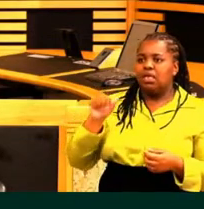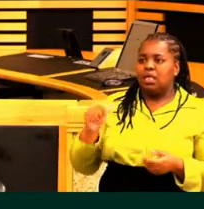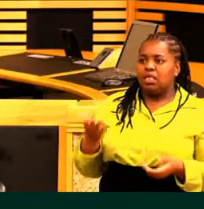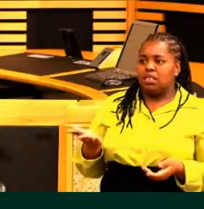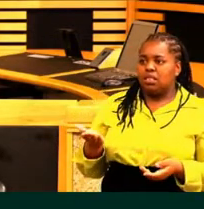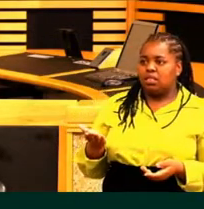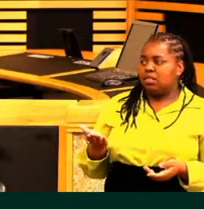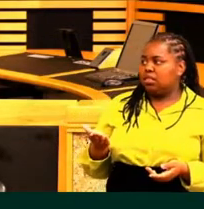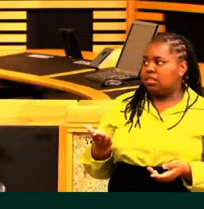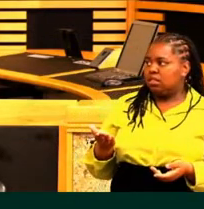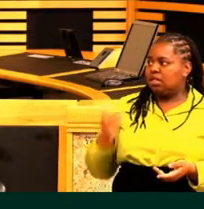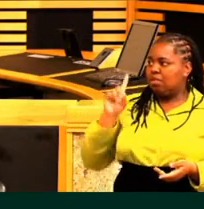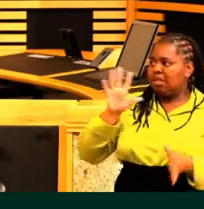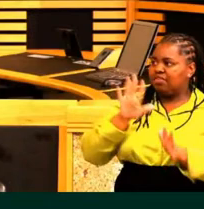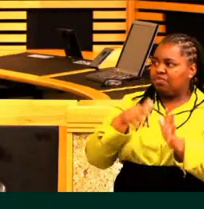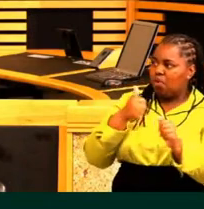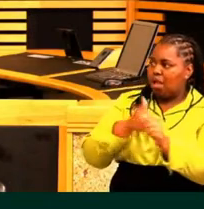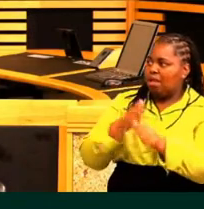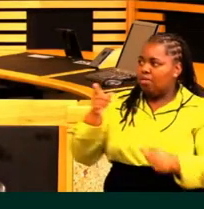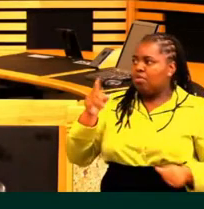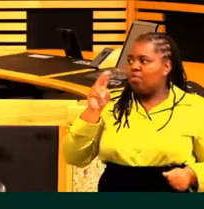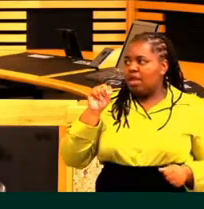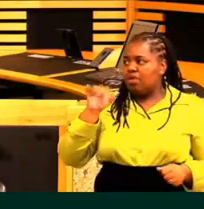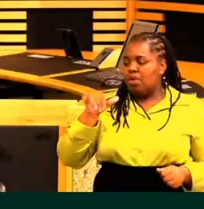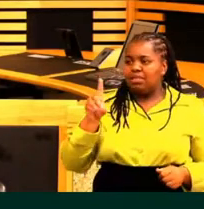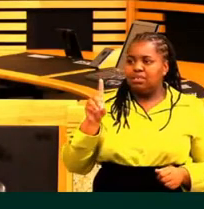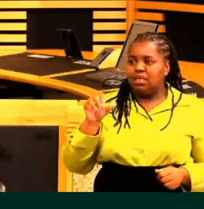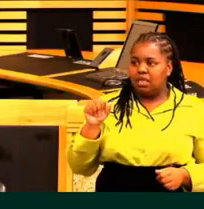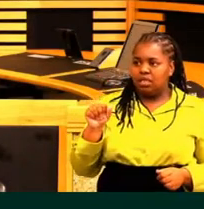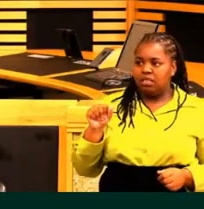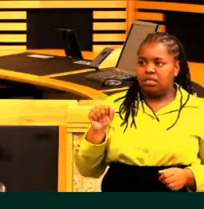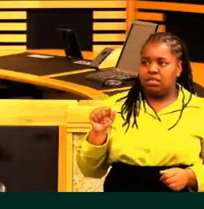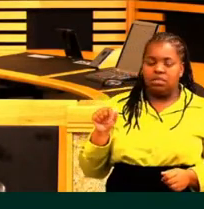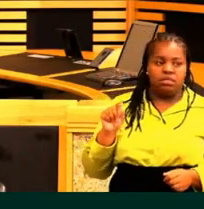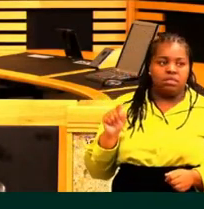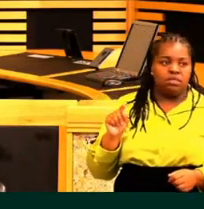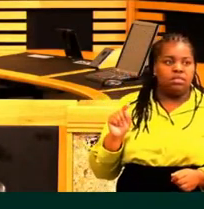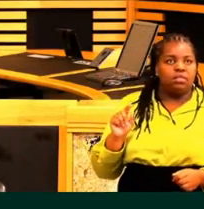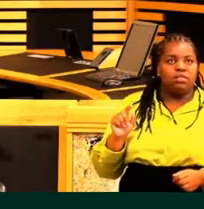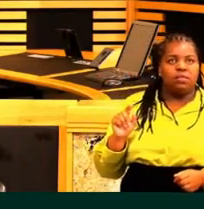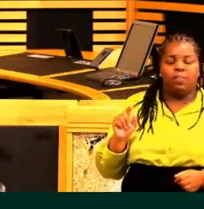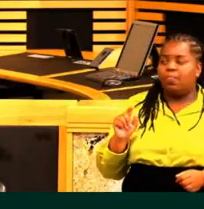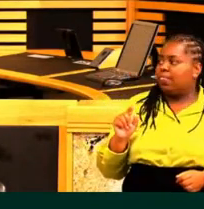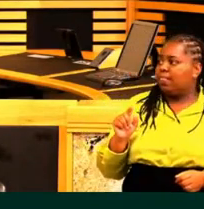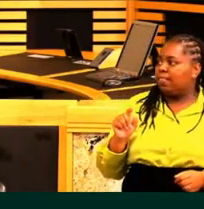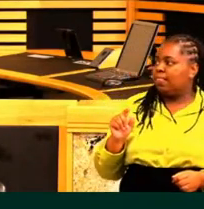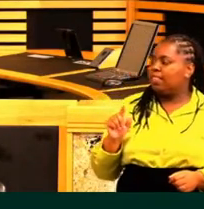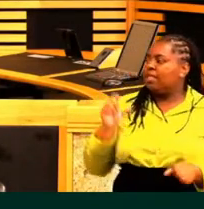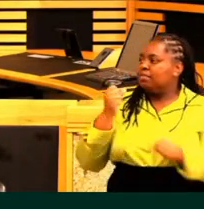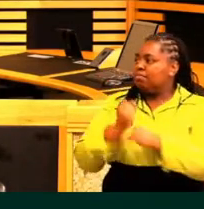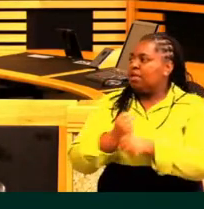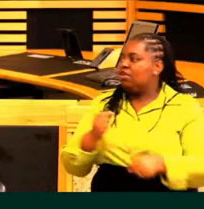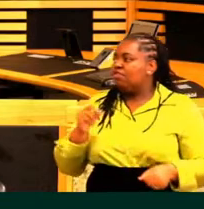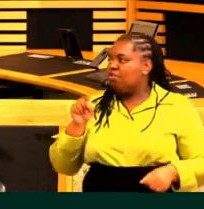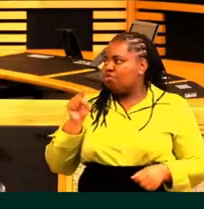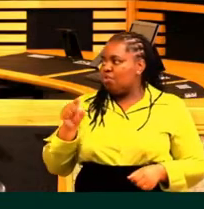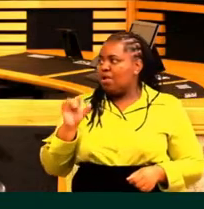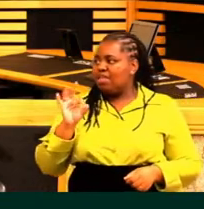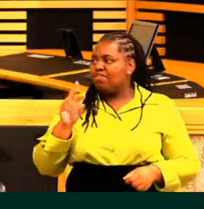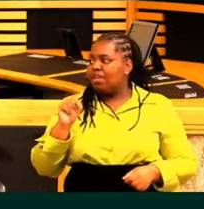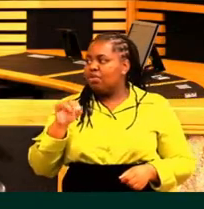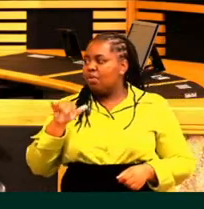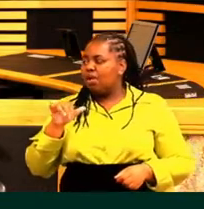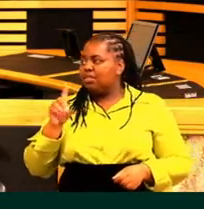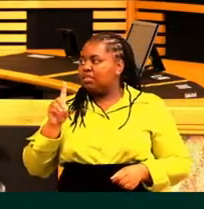psych must follow up on nyda nyda is made for you if NY